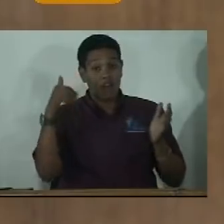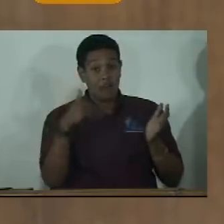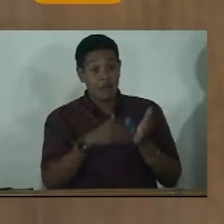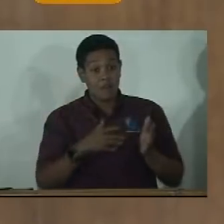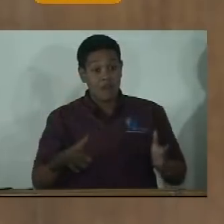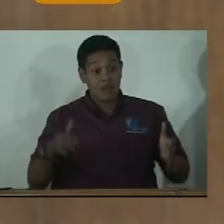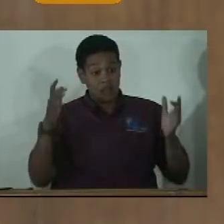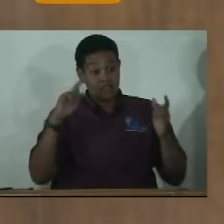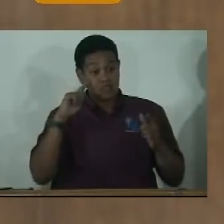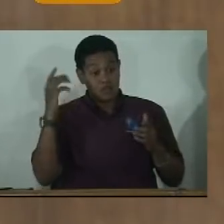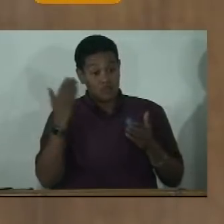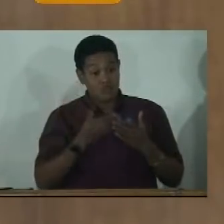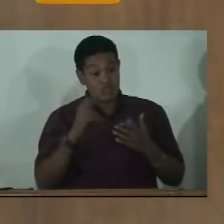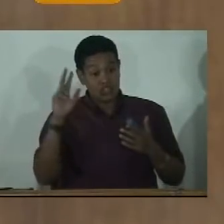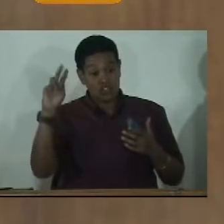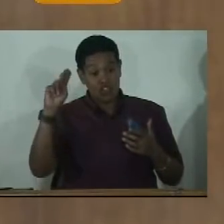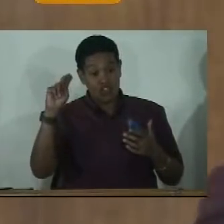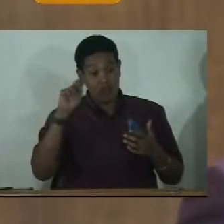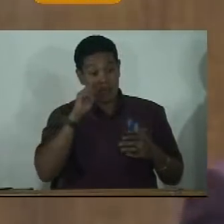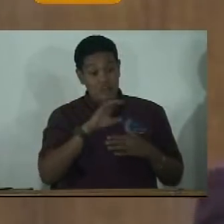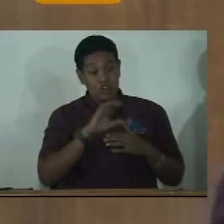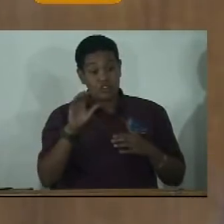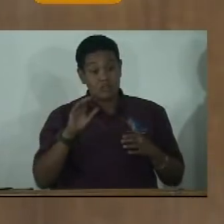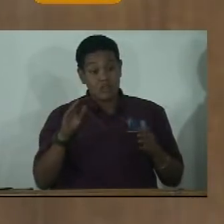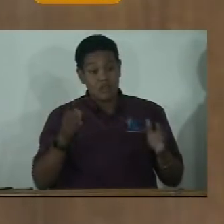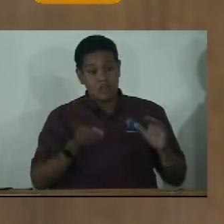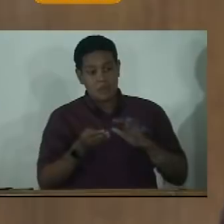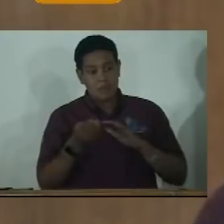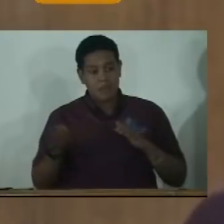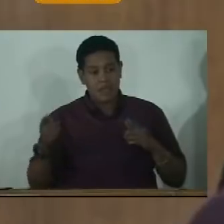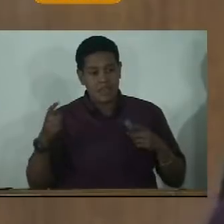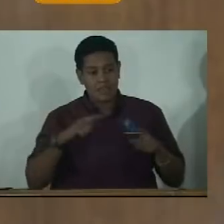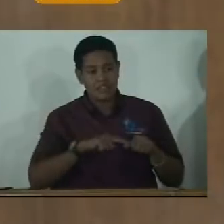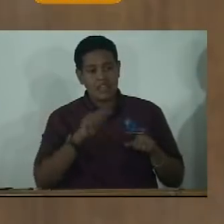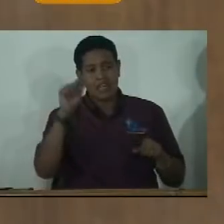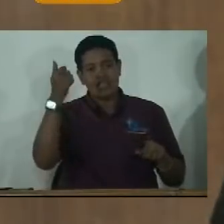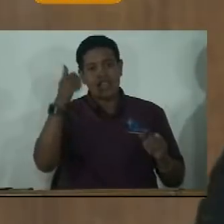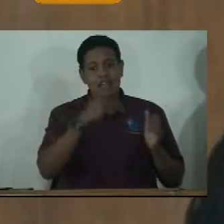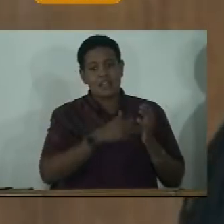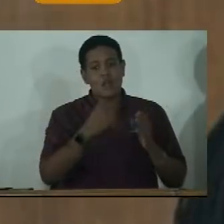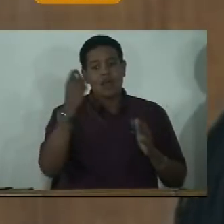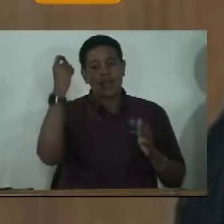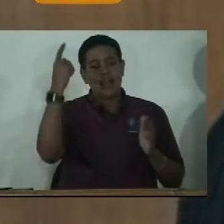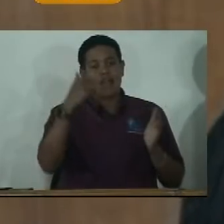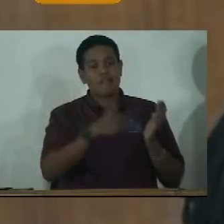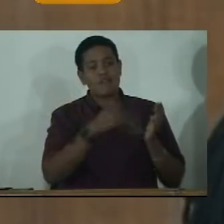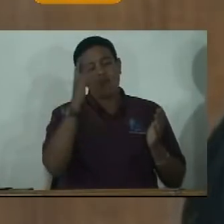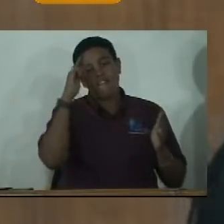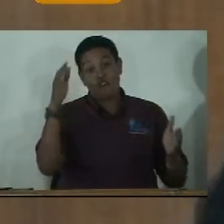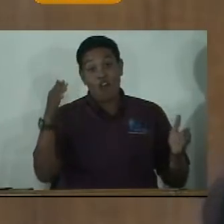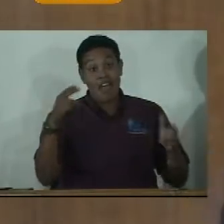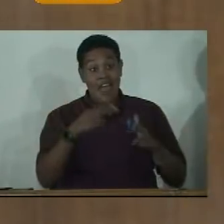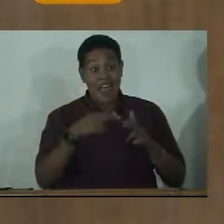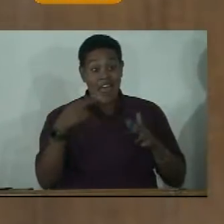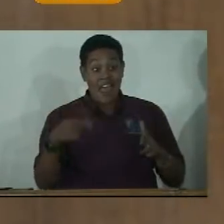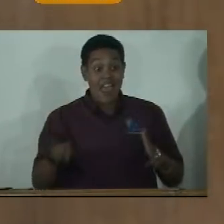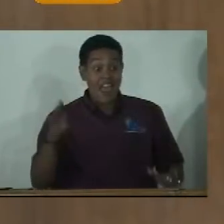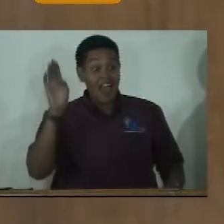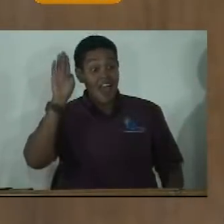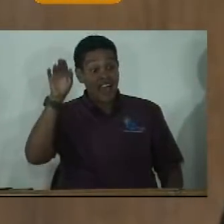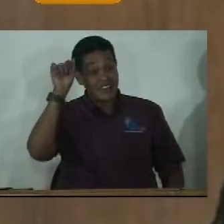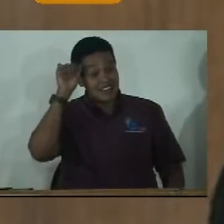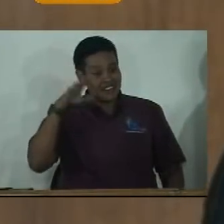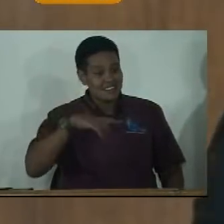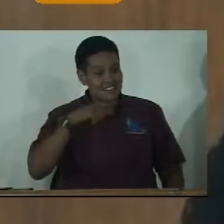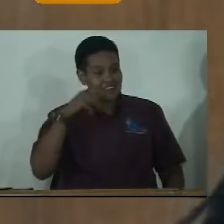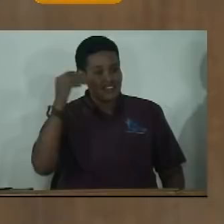reached November now, when Christmas baking start, $10,000, $11,000 a case. Every man now say, hey, what money